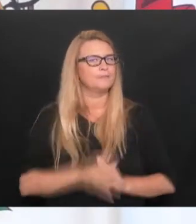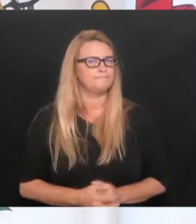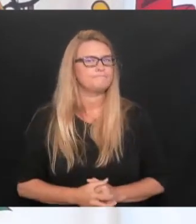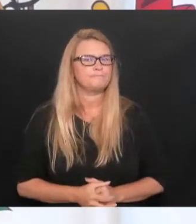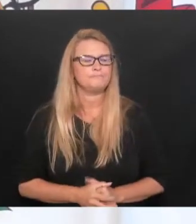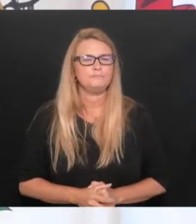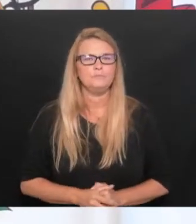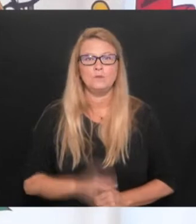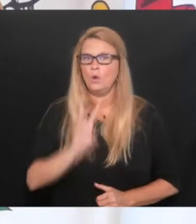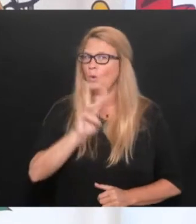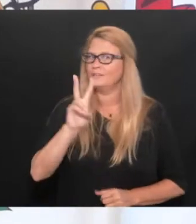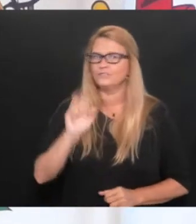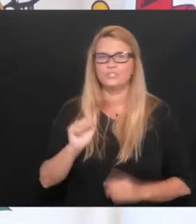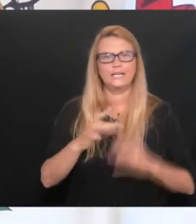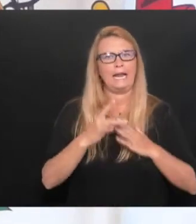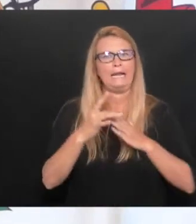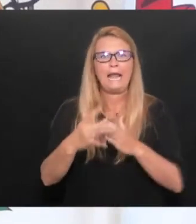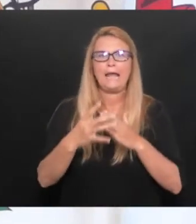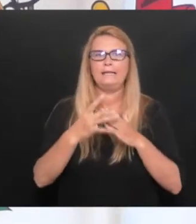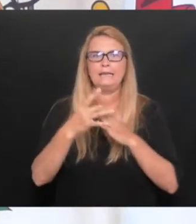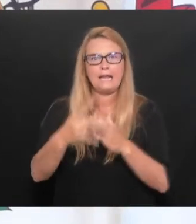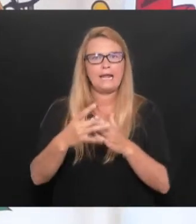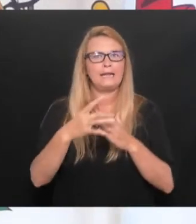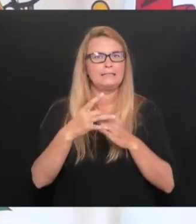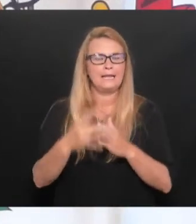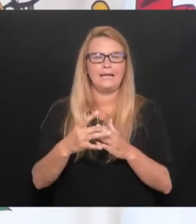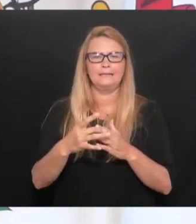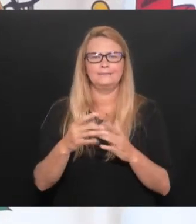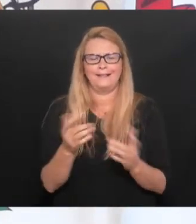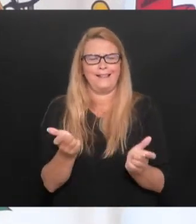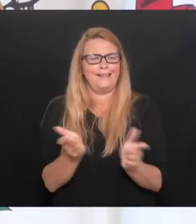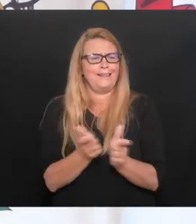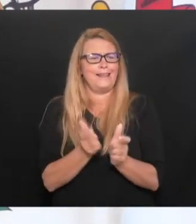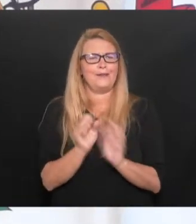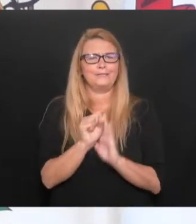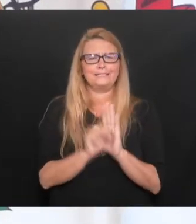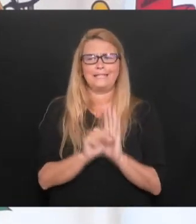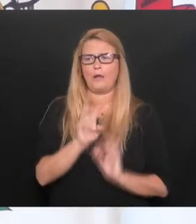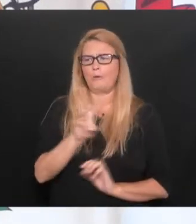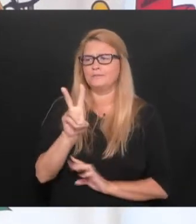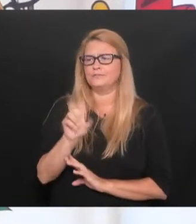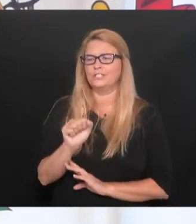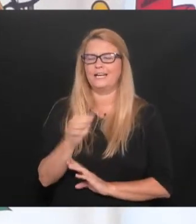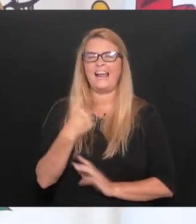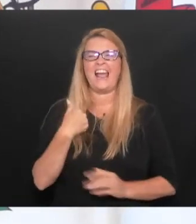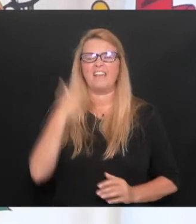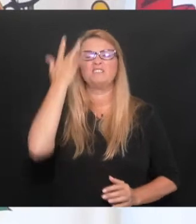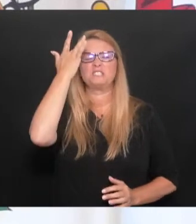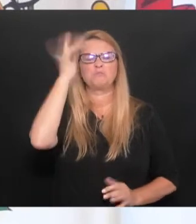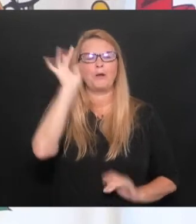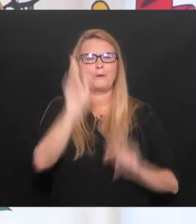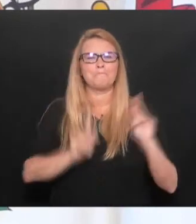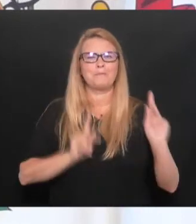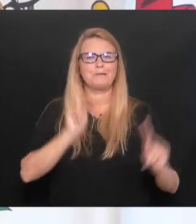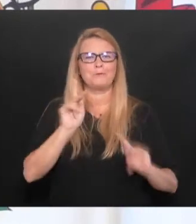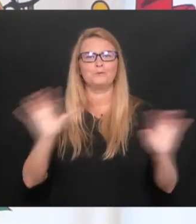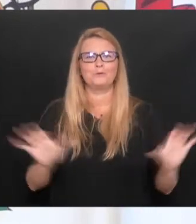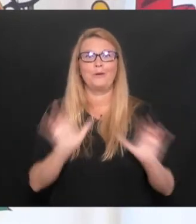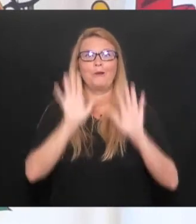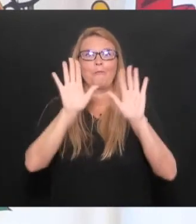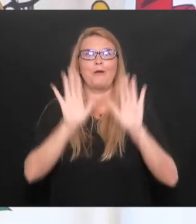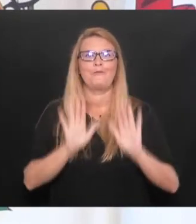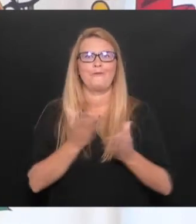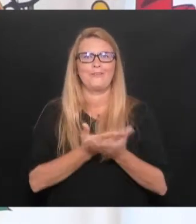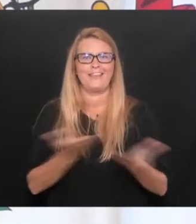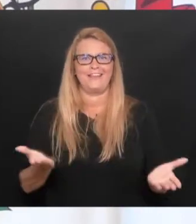Virginia's led the way and led the way and led the way. Little old West Virginia got some really smart people here that are doing a lot of really good work. And